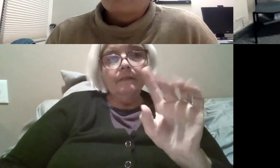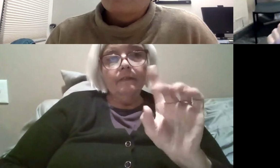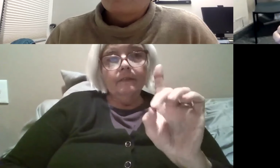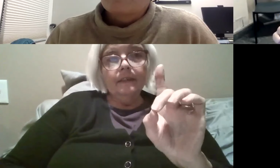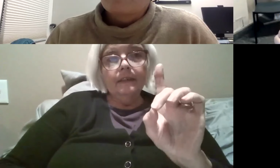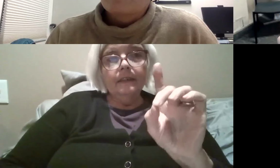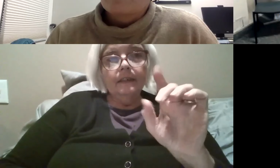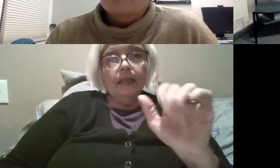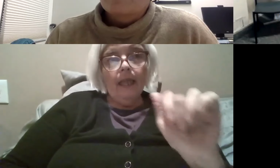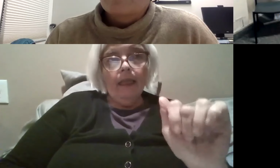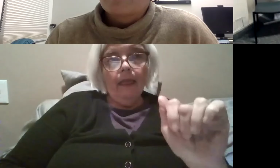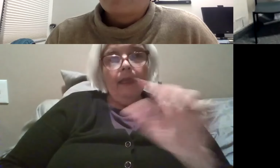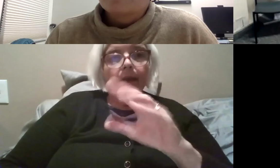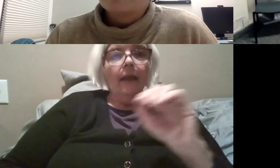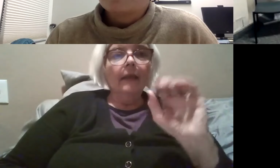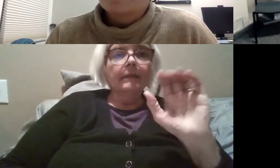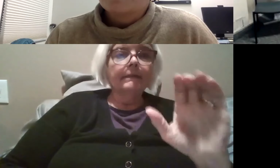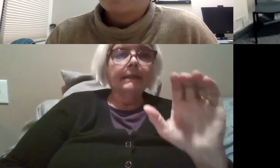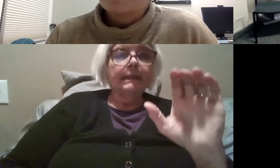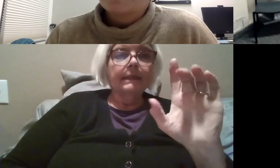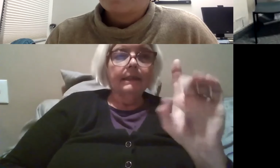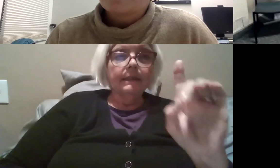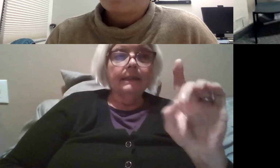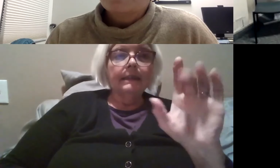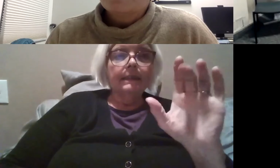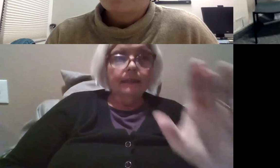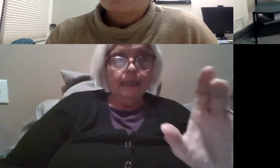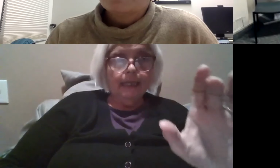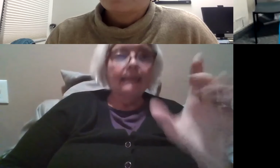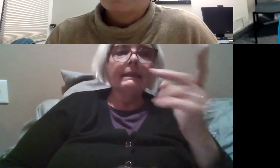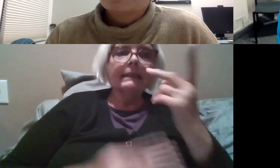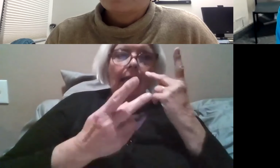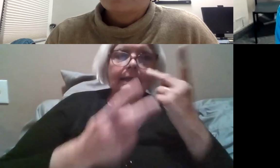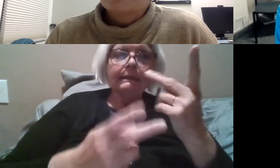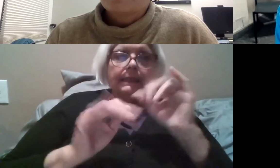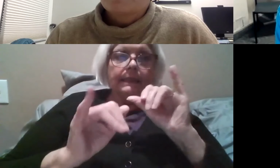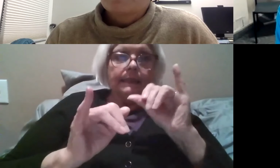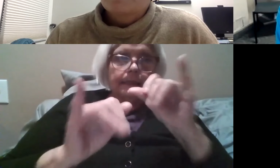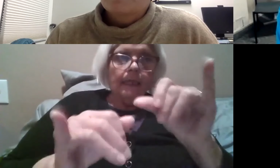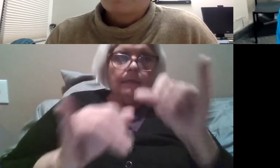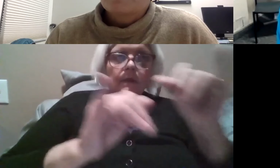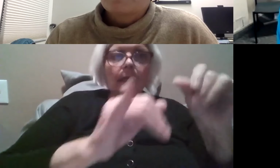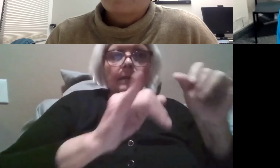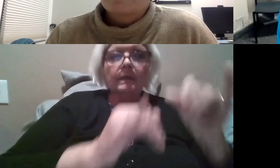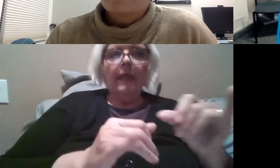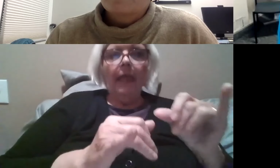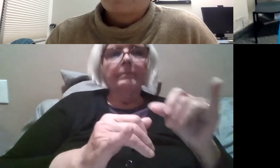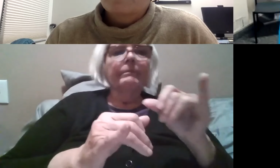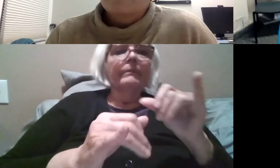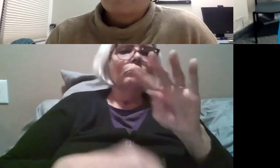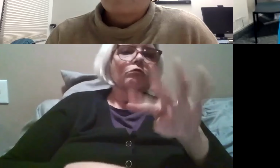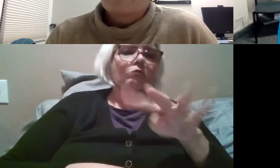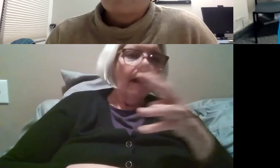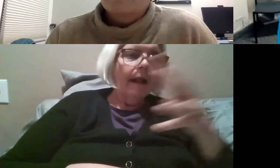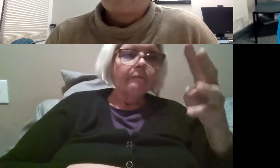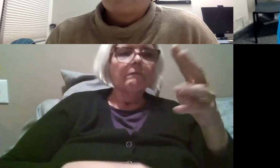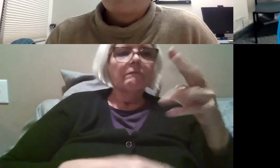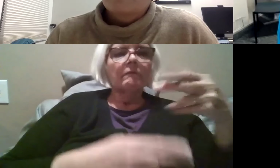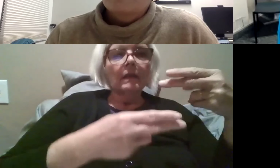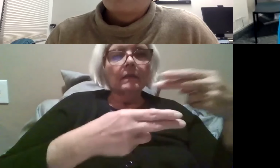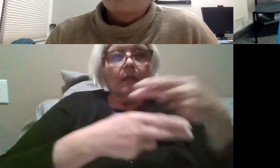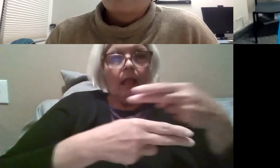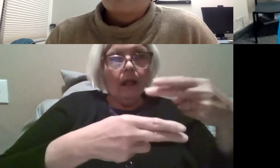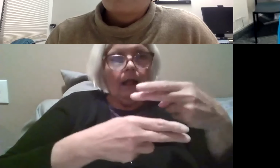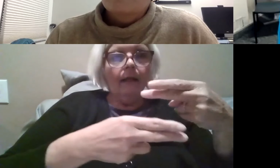contact us through our website, and we're happy to try to get some of those answers out to everyone, because this is